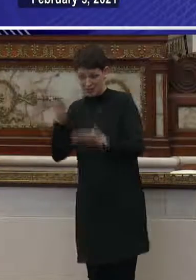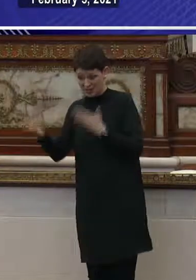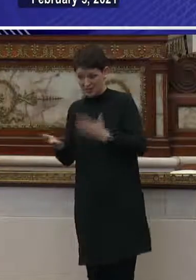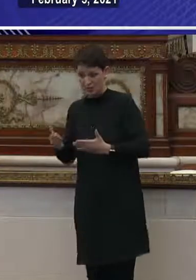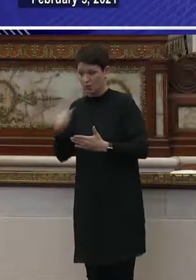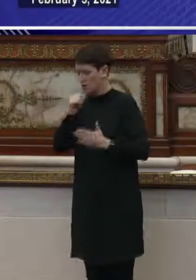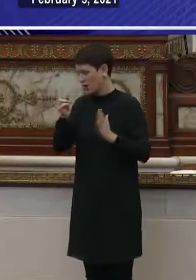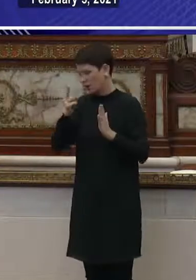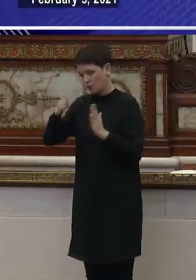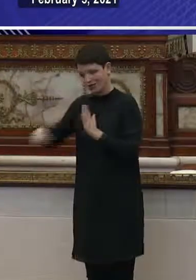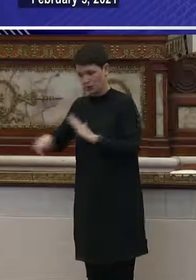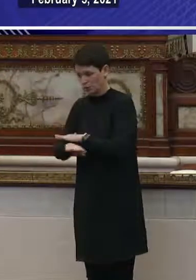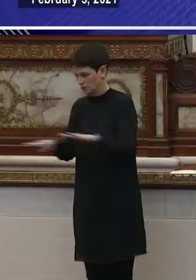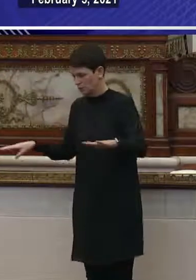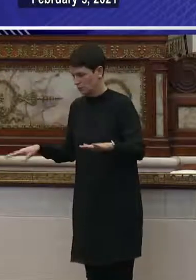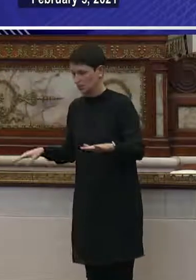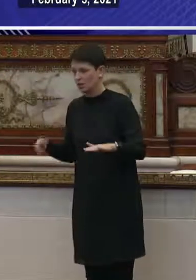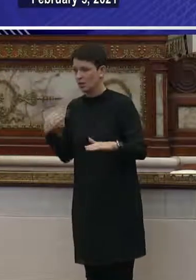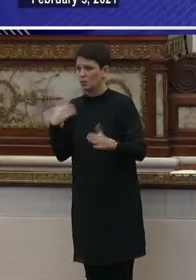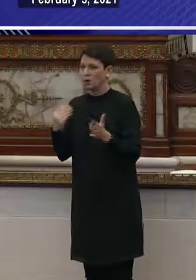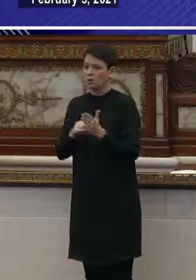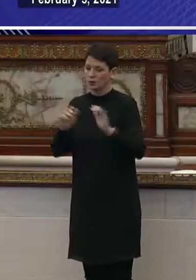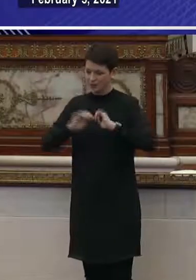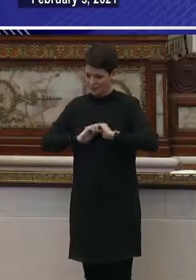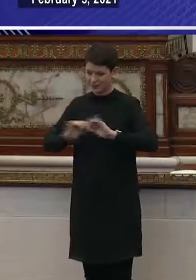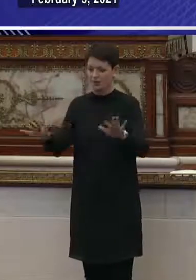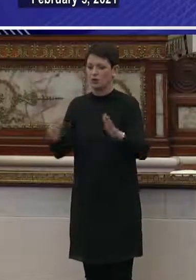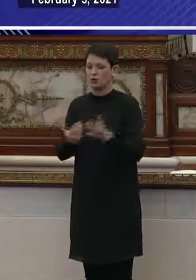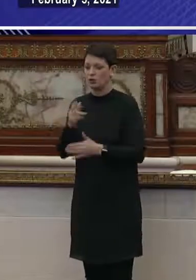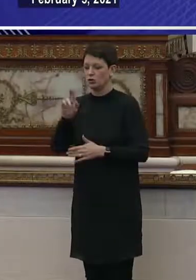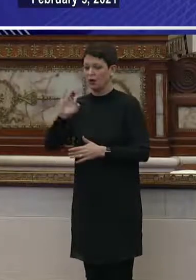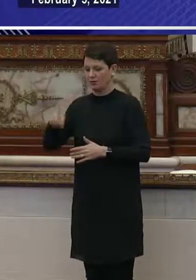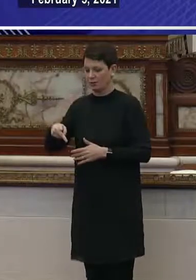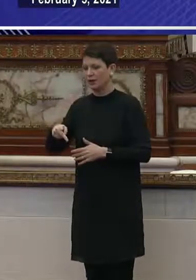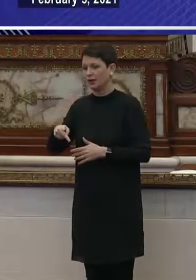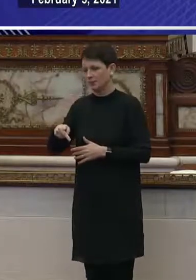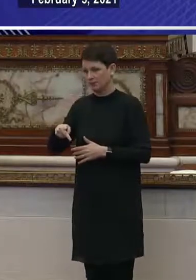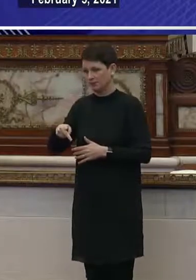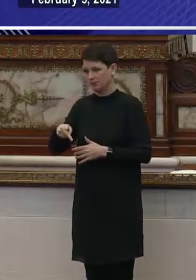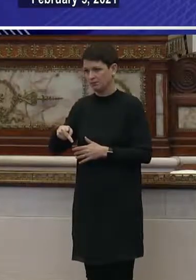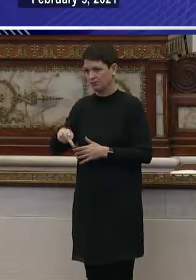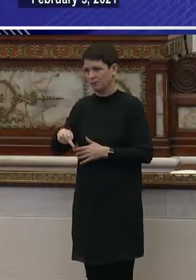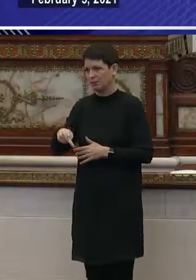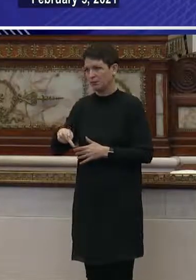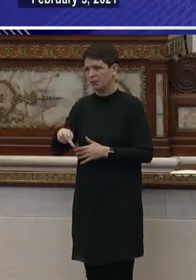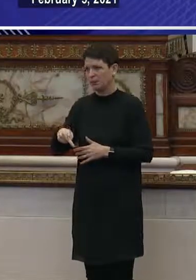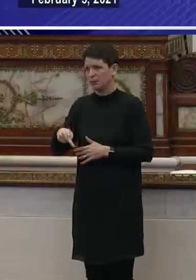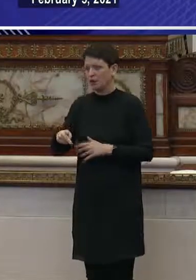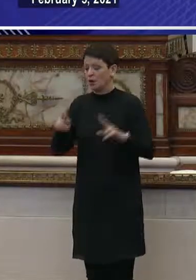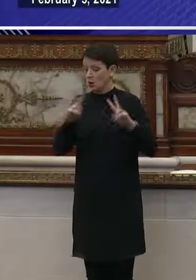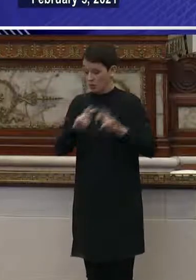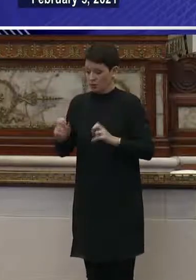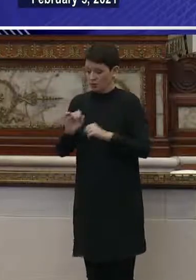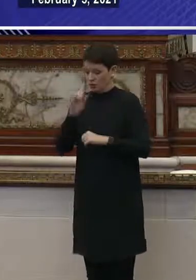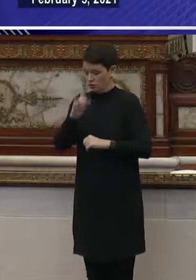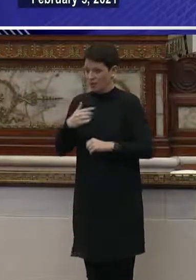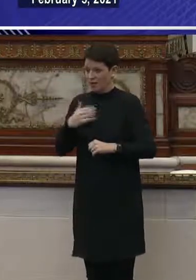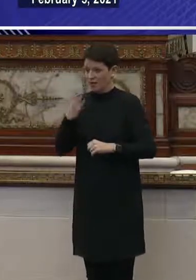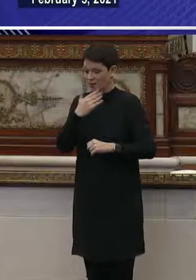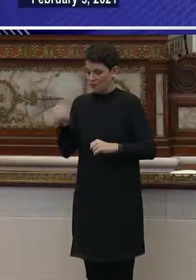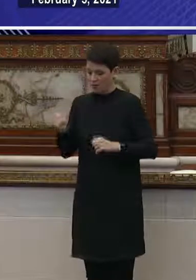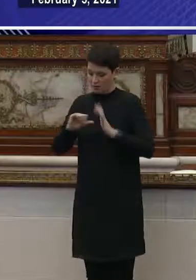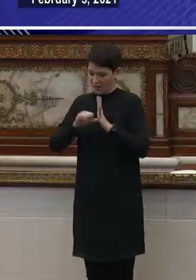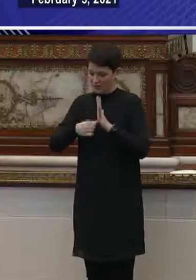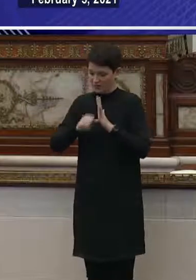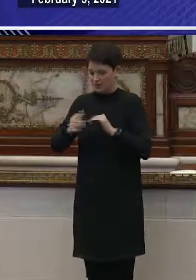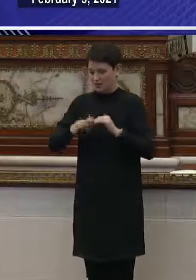review those proposals, and we will be reissuing a new RFP. And we've looked at it to make sure that we have a better emphasis than we